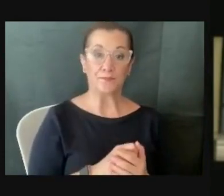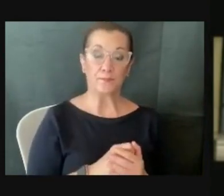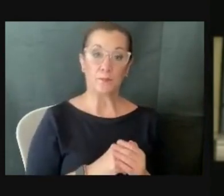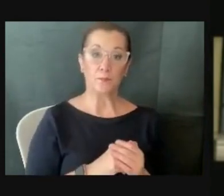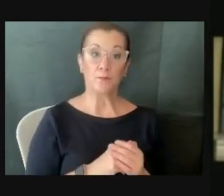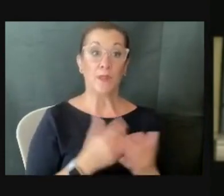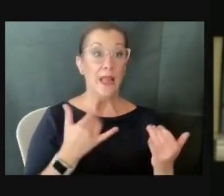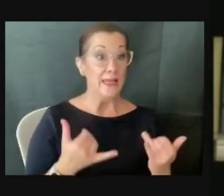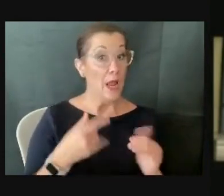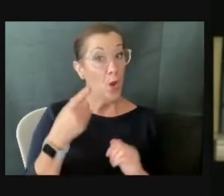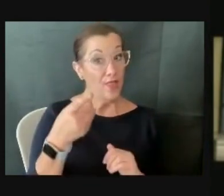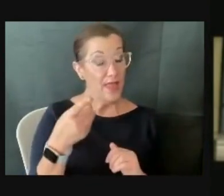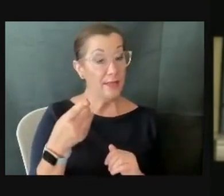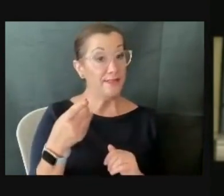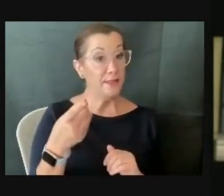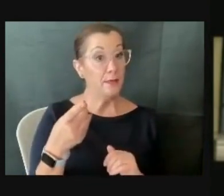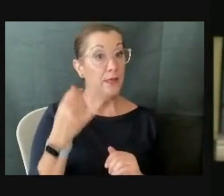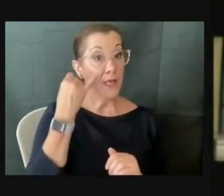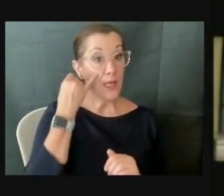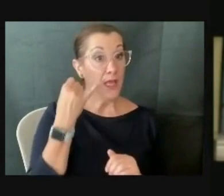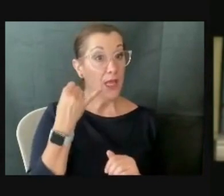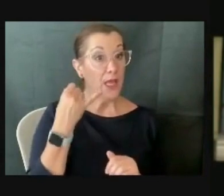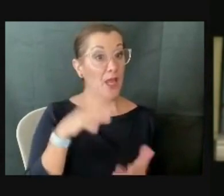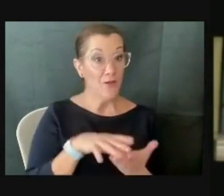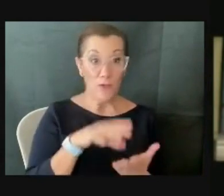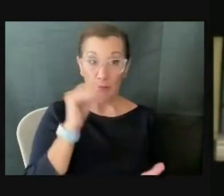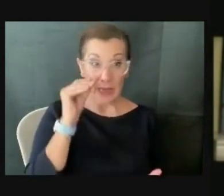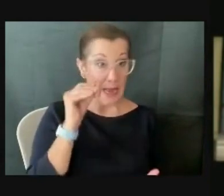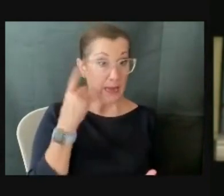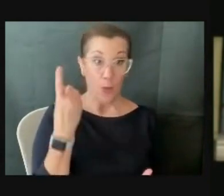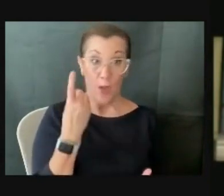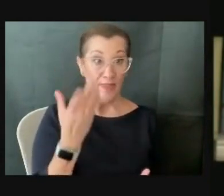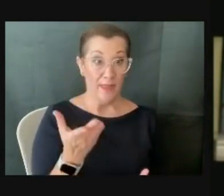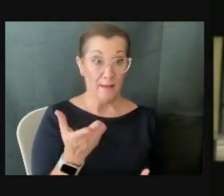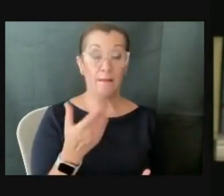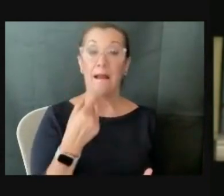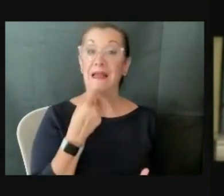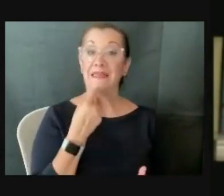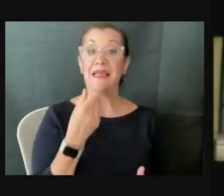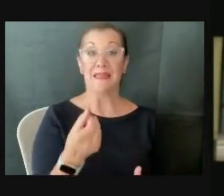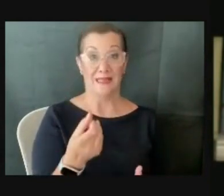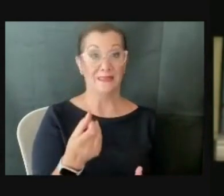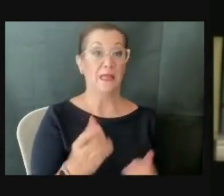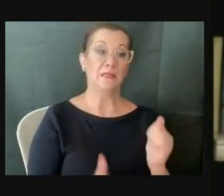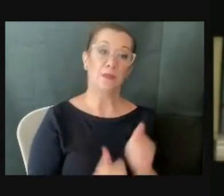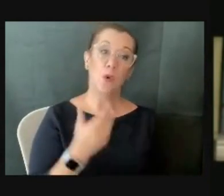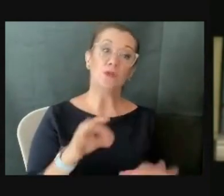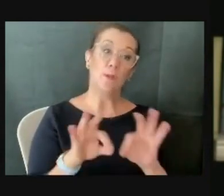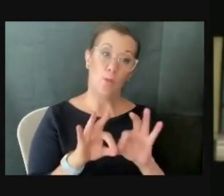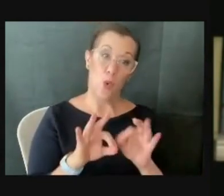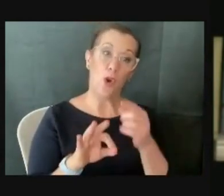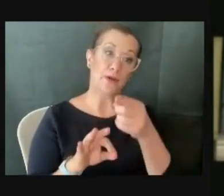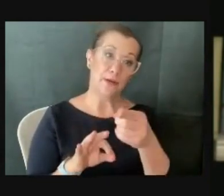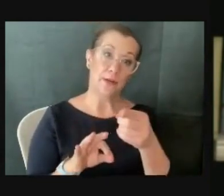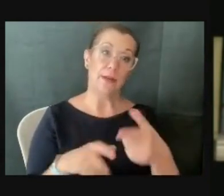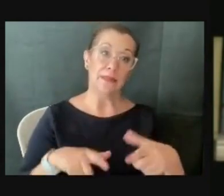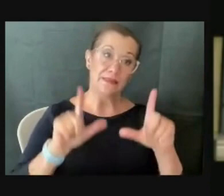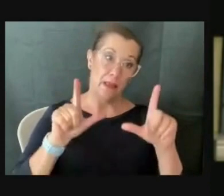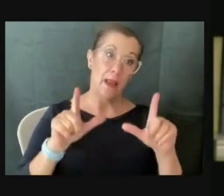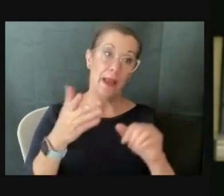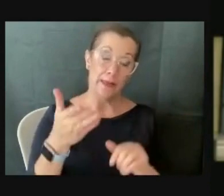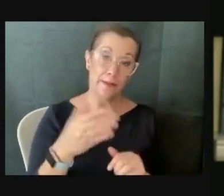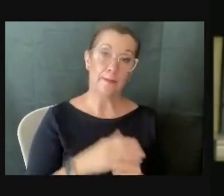Now, this is, if you take anything away from today, I'd say that this may be one of the most important slides.